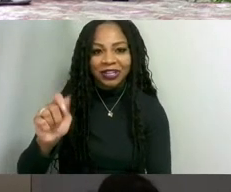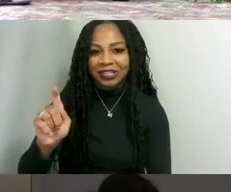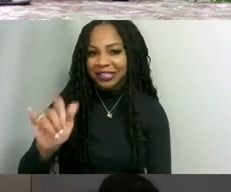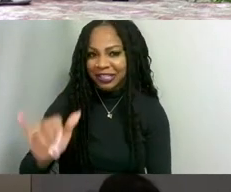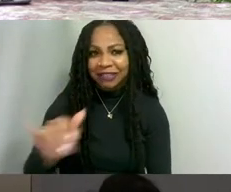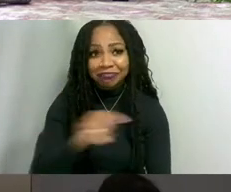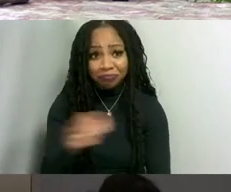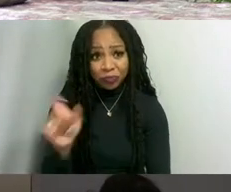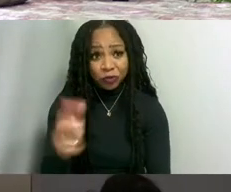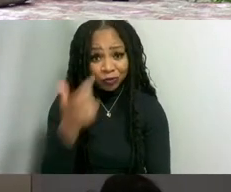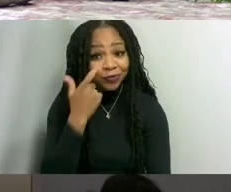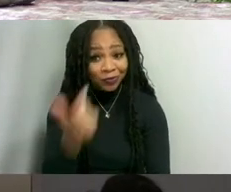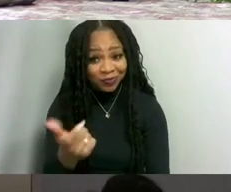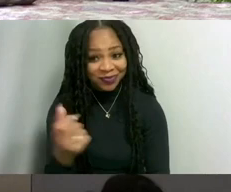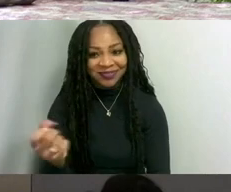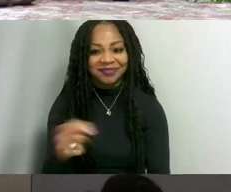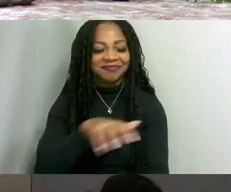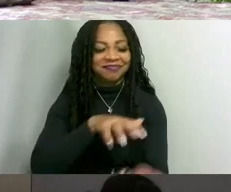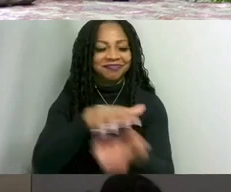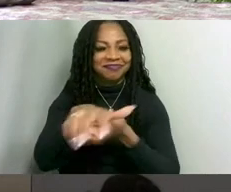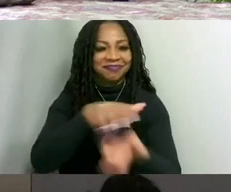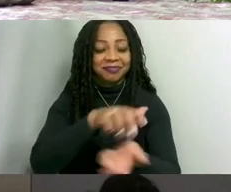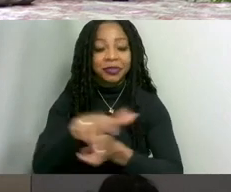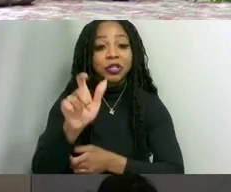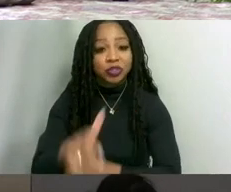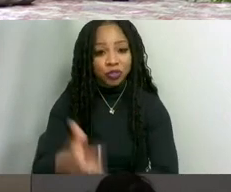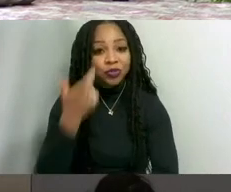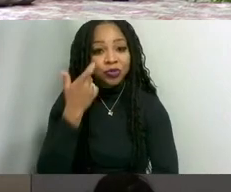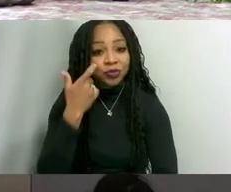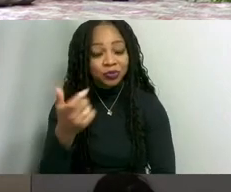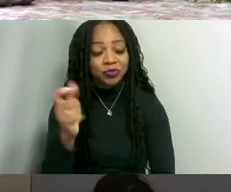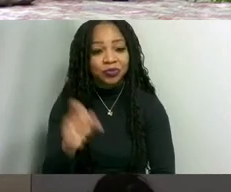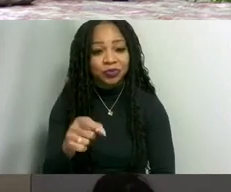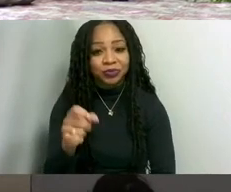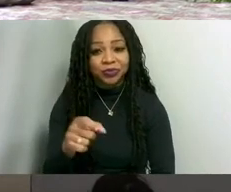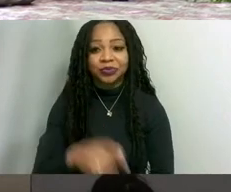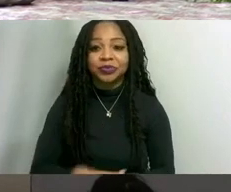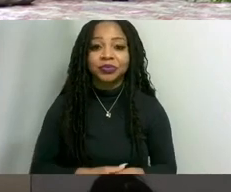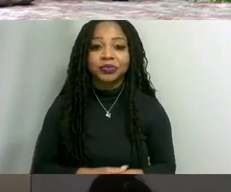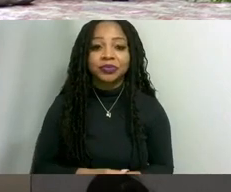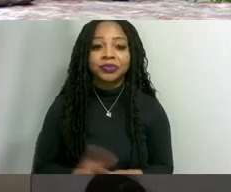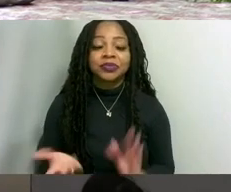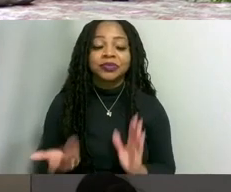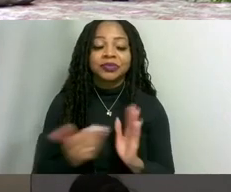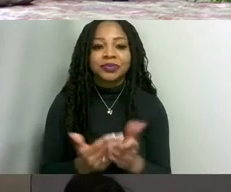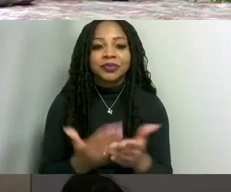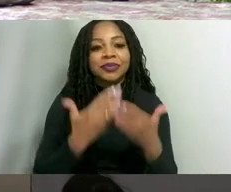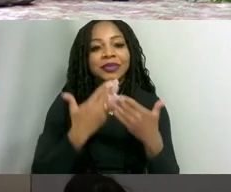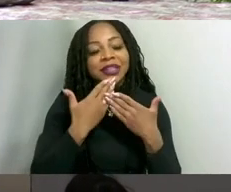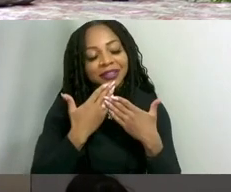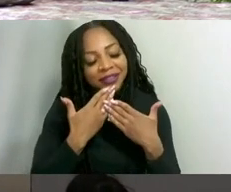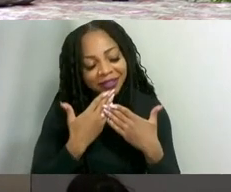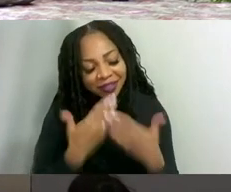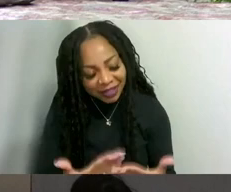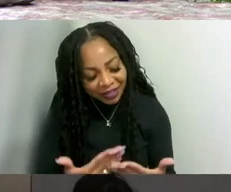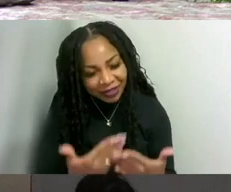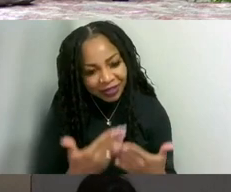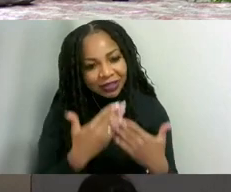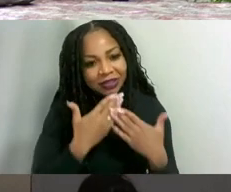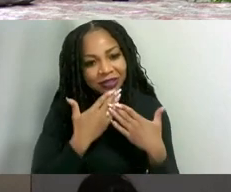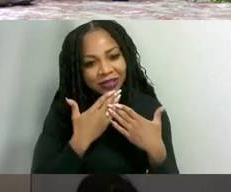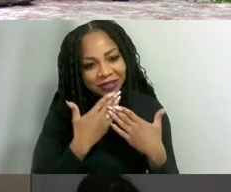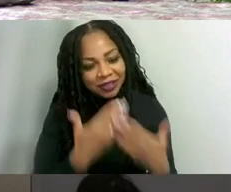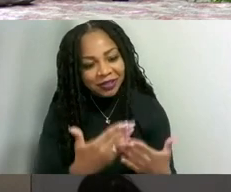Yeah, you should look at it. And thank you, Alanis Obomsawin,